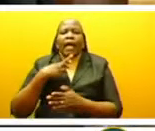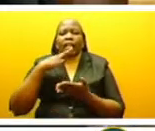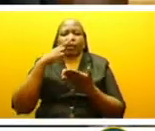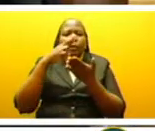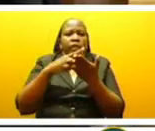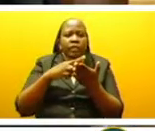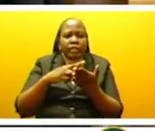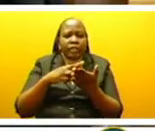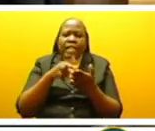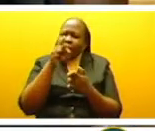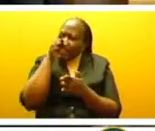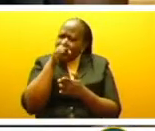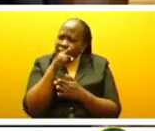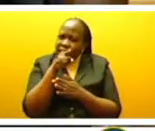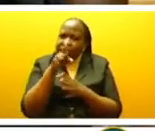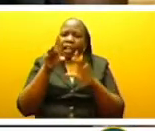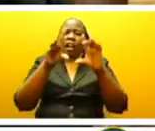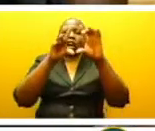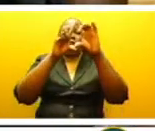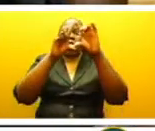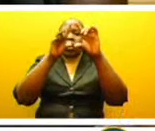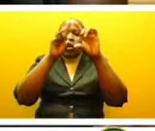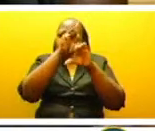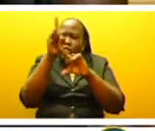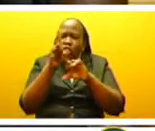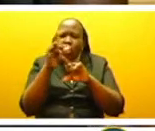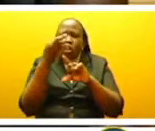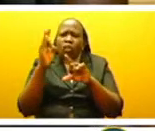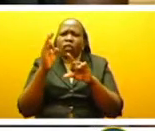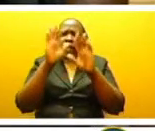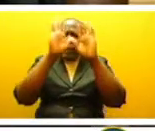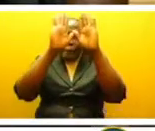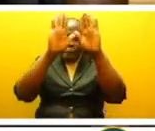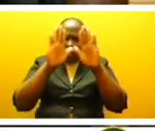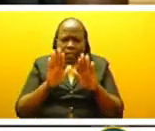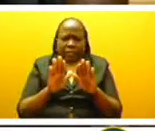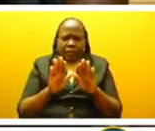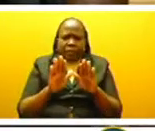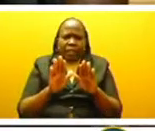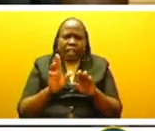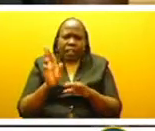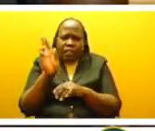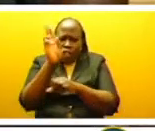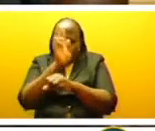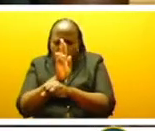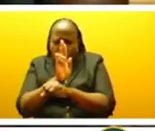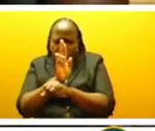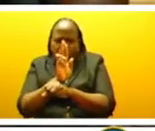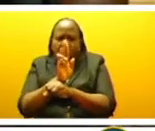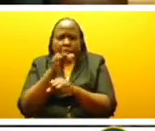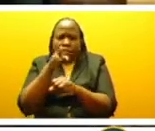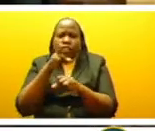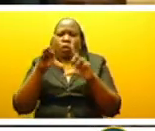it is a question of the context in which the term commission is used.